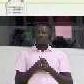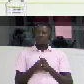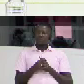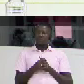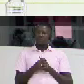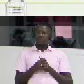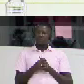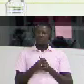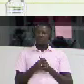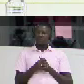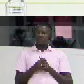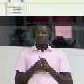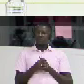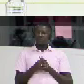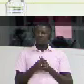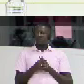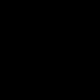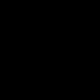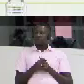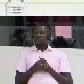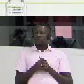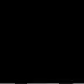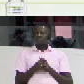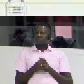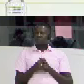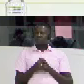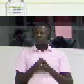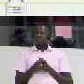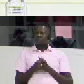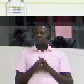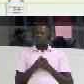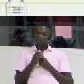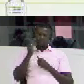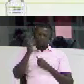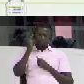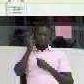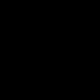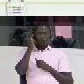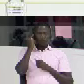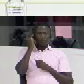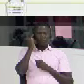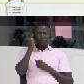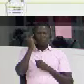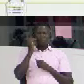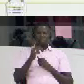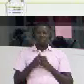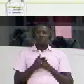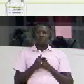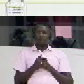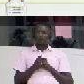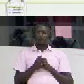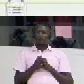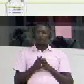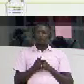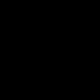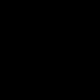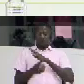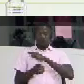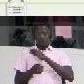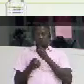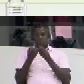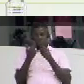ci li nga xam ne moo di ruxa yi nekk ci biir office bi dafa am dara loo xam ne moom lañ. You also